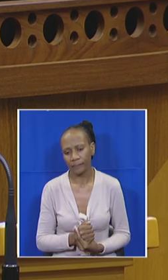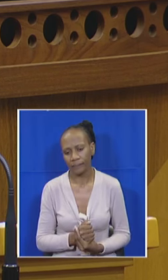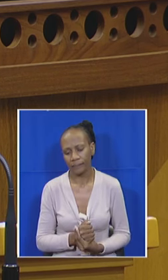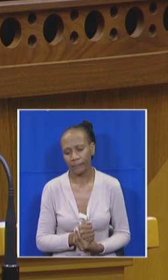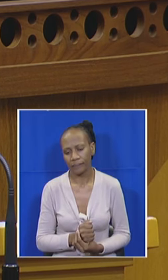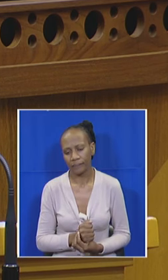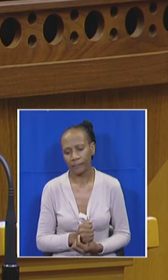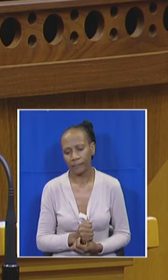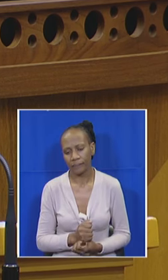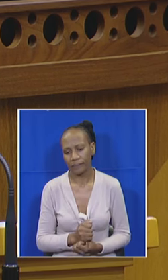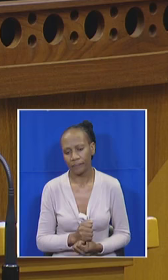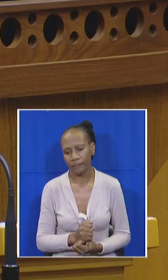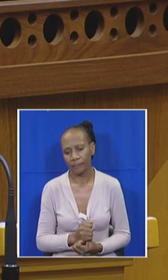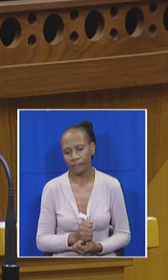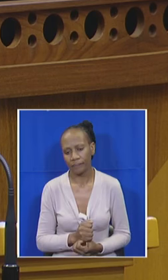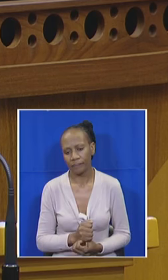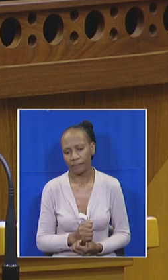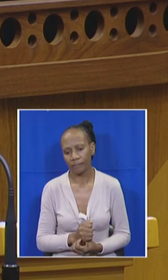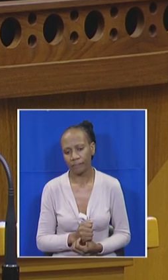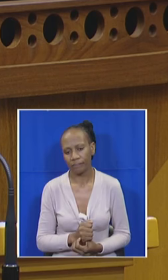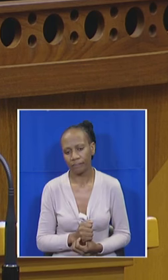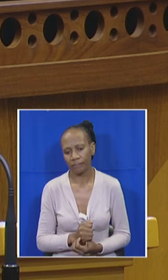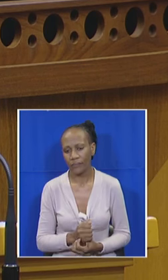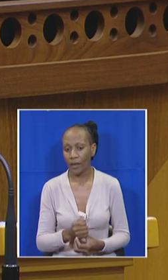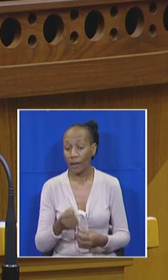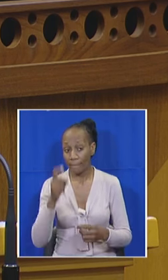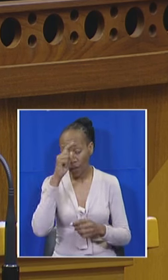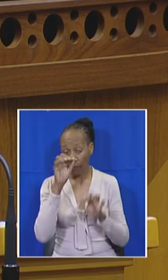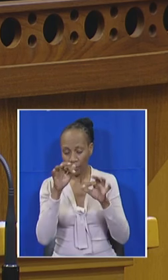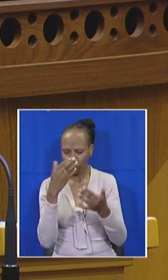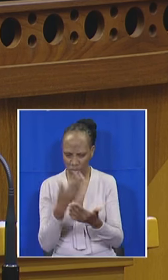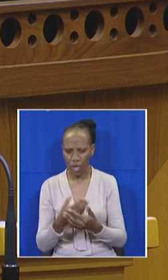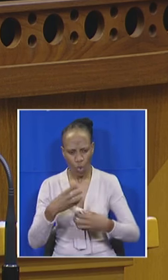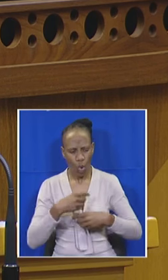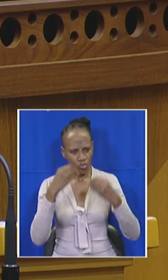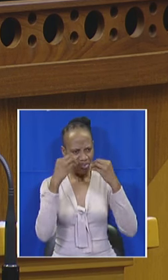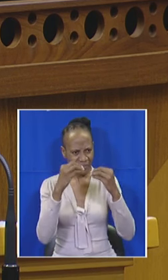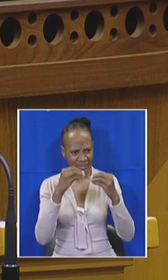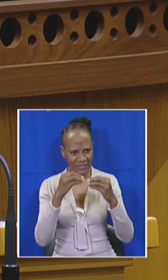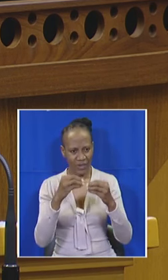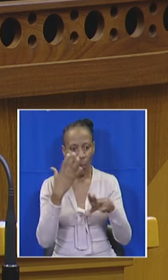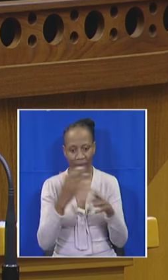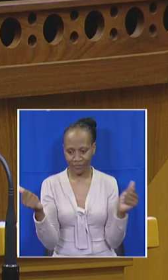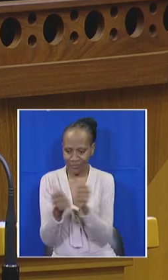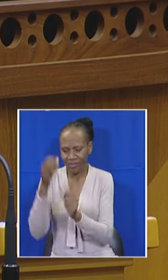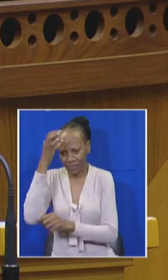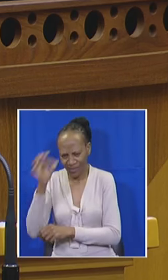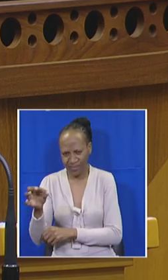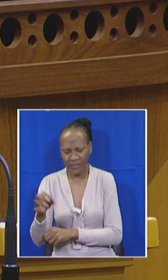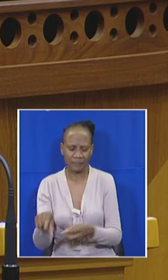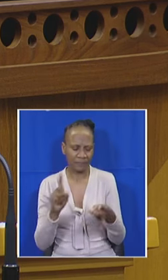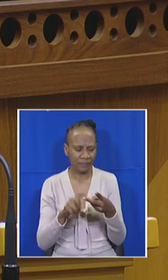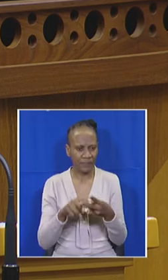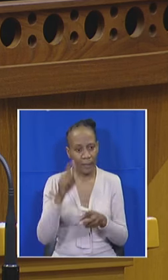exhaswe uhulumeni. Kufanele babe nomhlaba, balime, badle